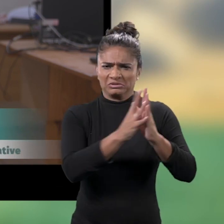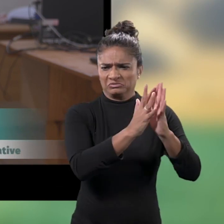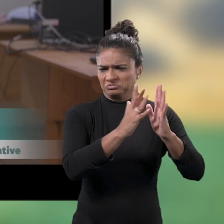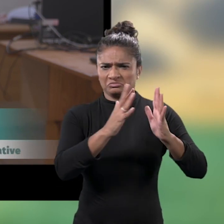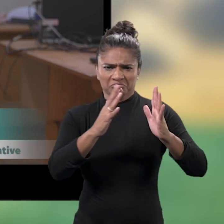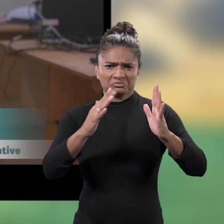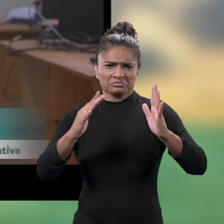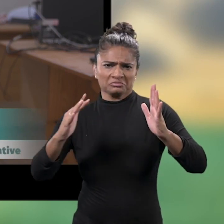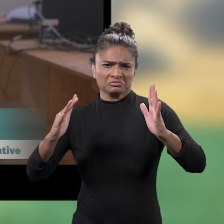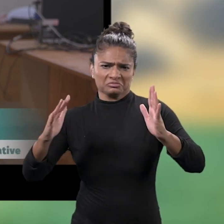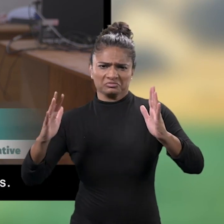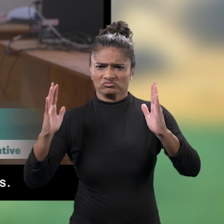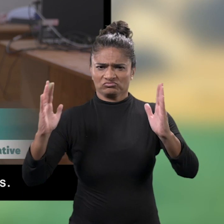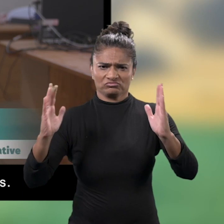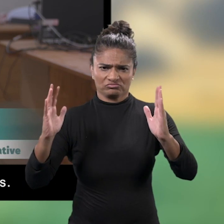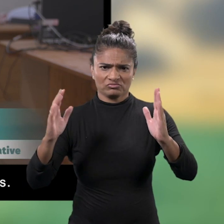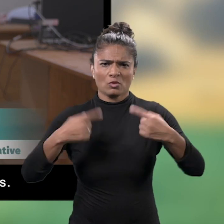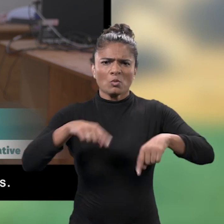2011, 12, 13, 14,